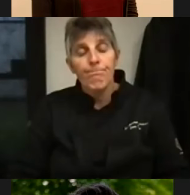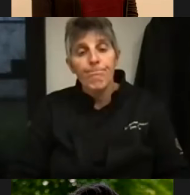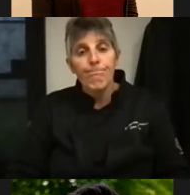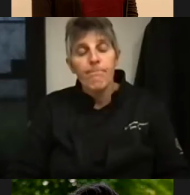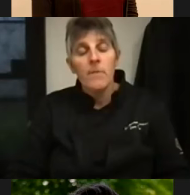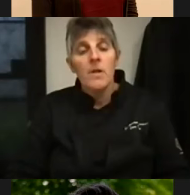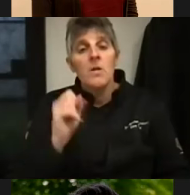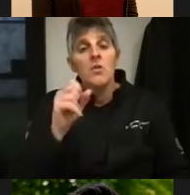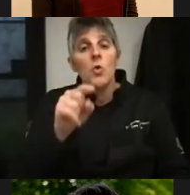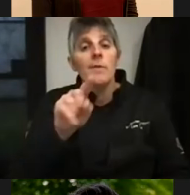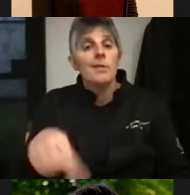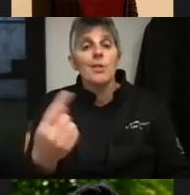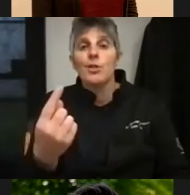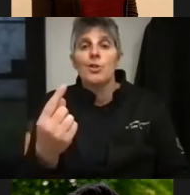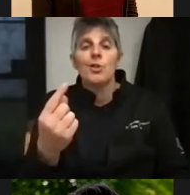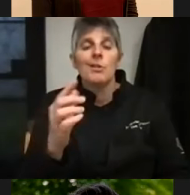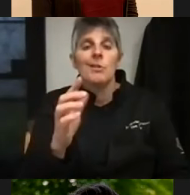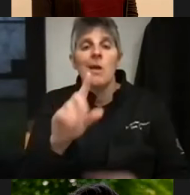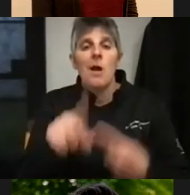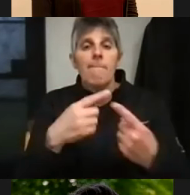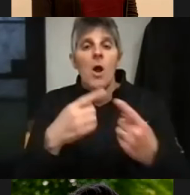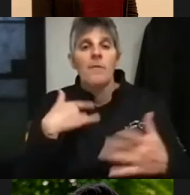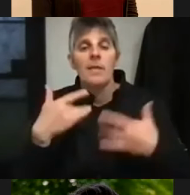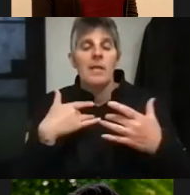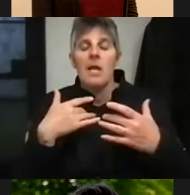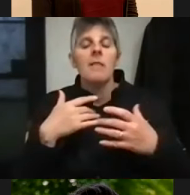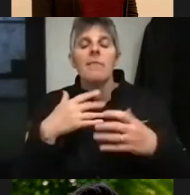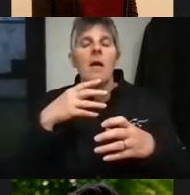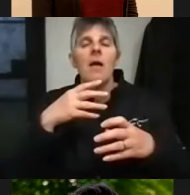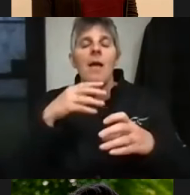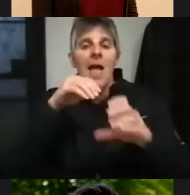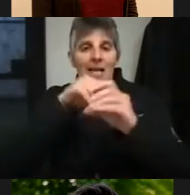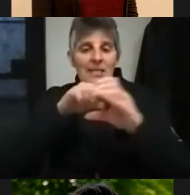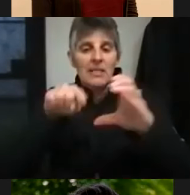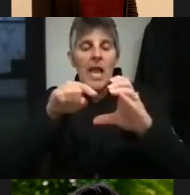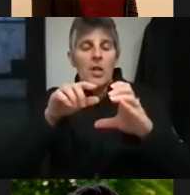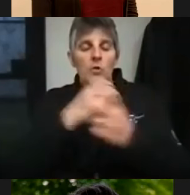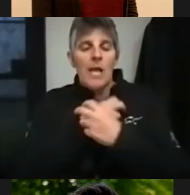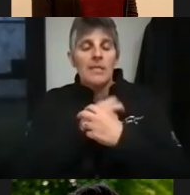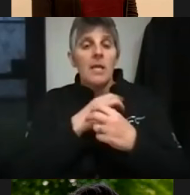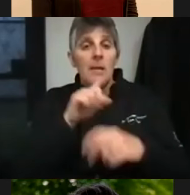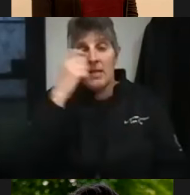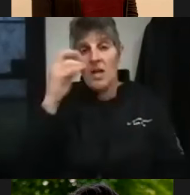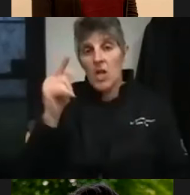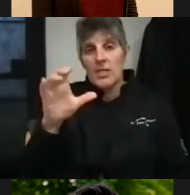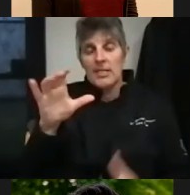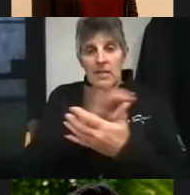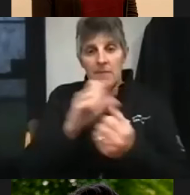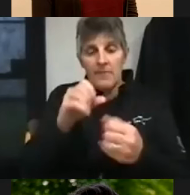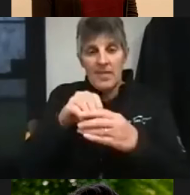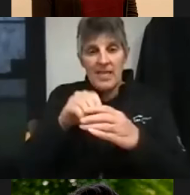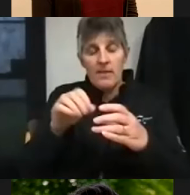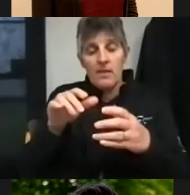So this is just about the excitotoxic damage, because RGC death in the retina can be